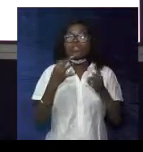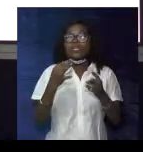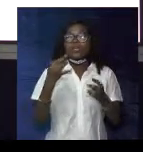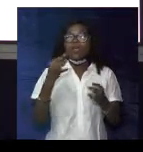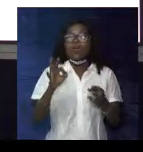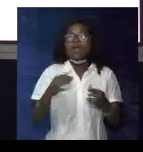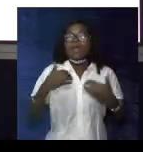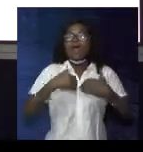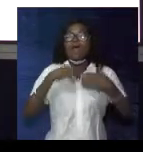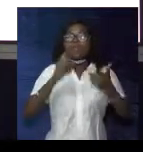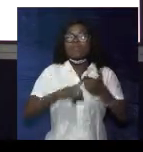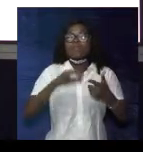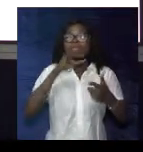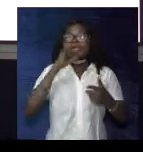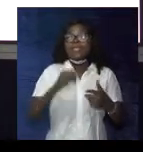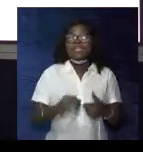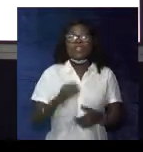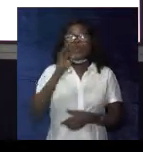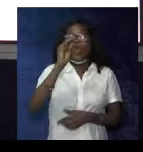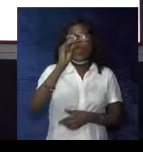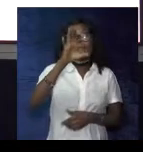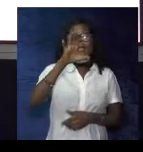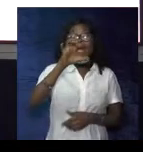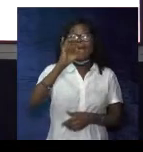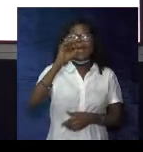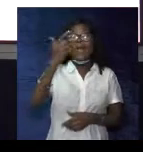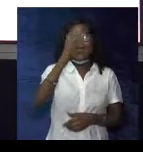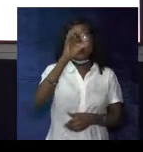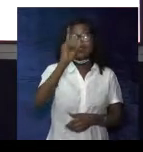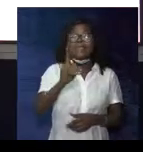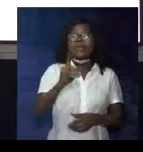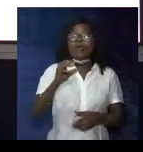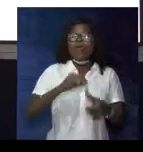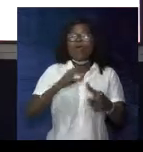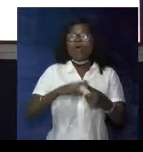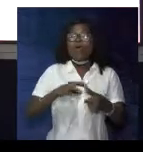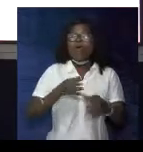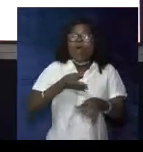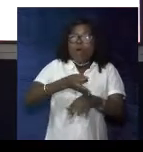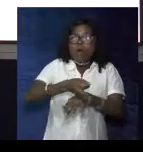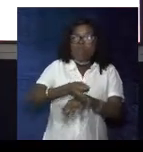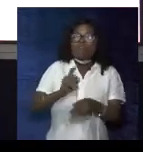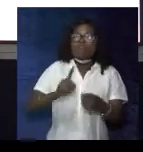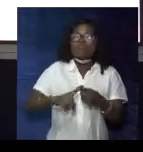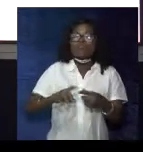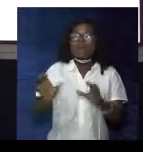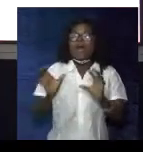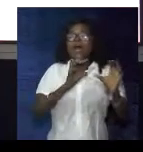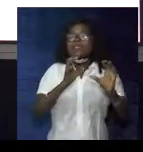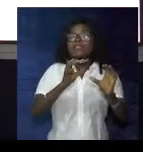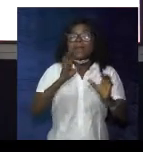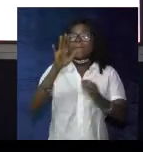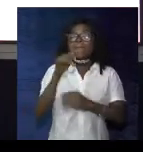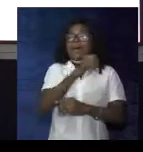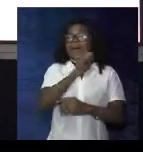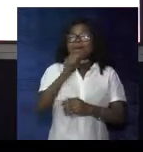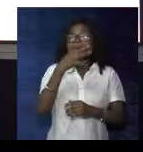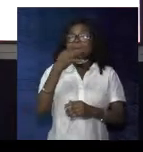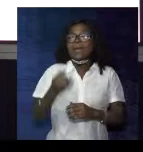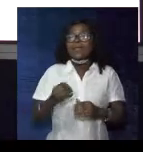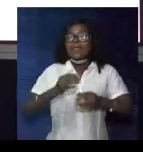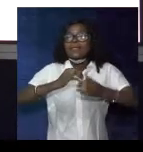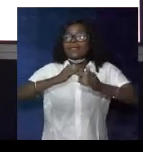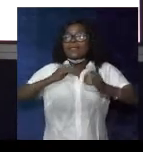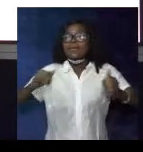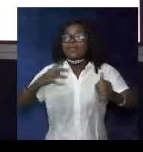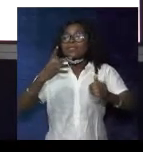subject of have to is obliged or forced to ask or forced to act by a